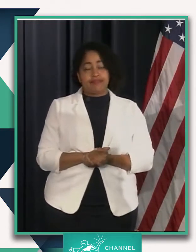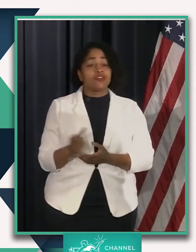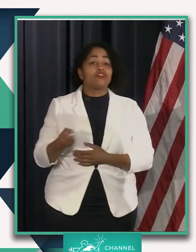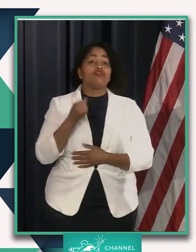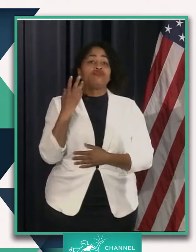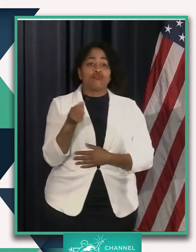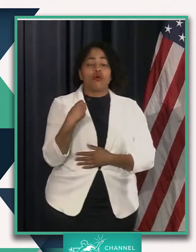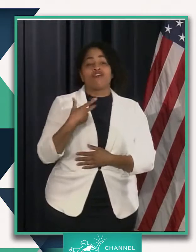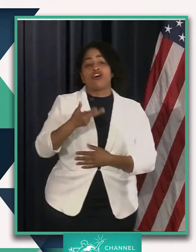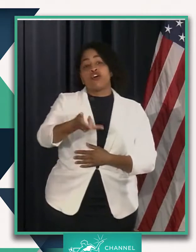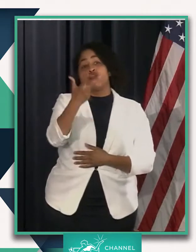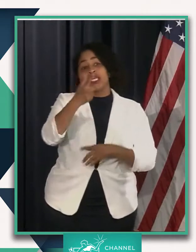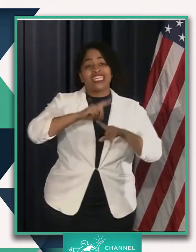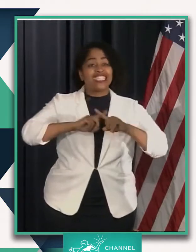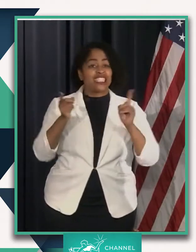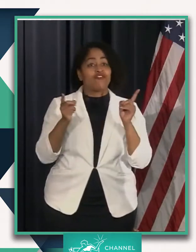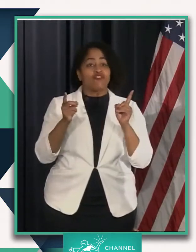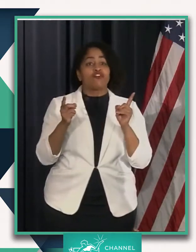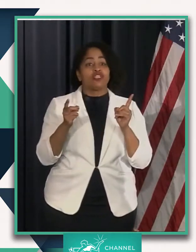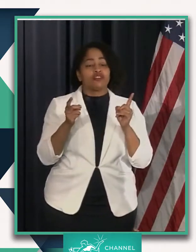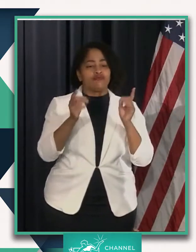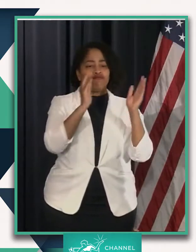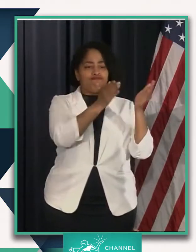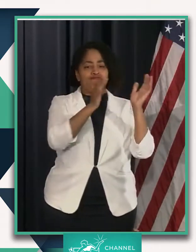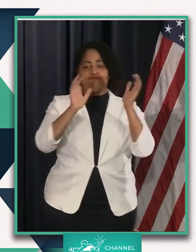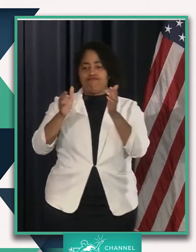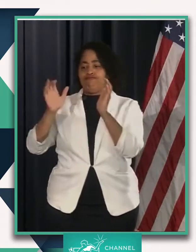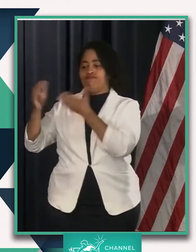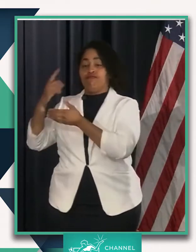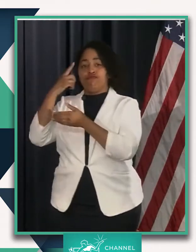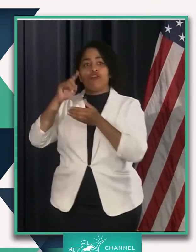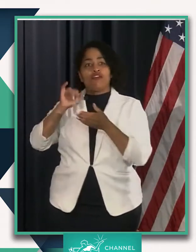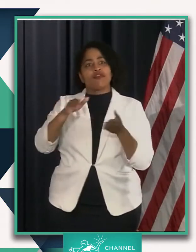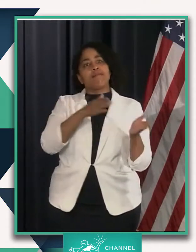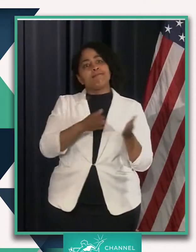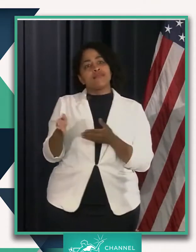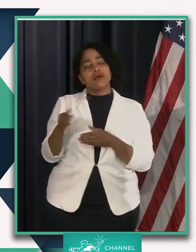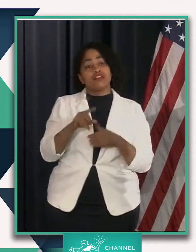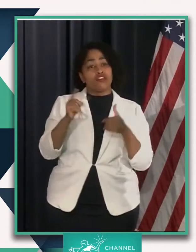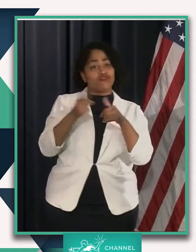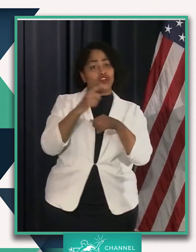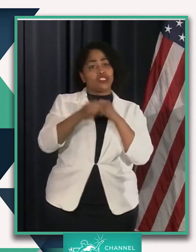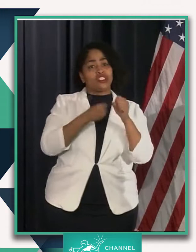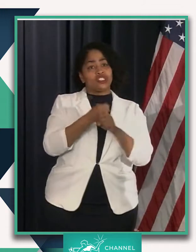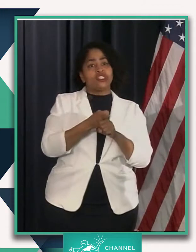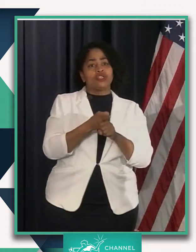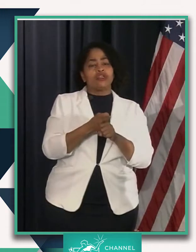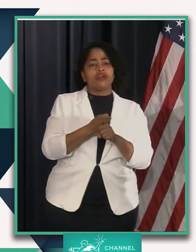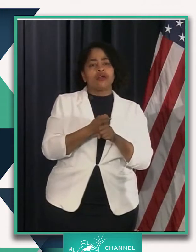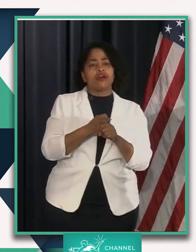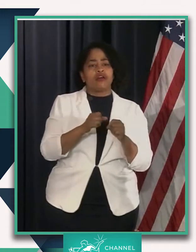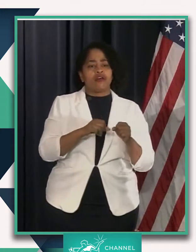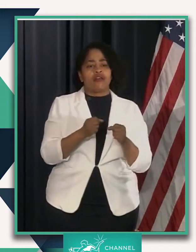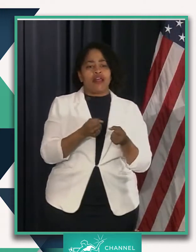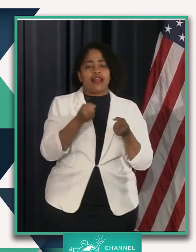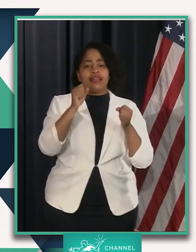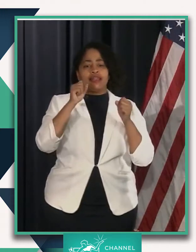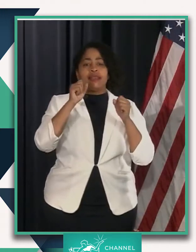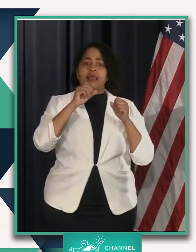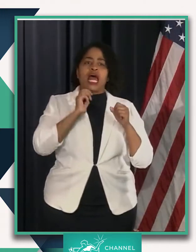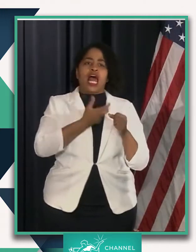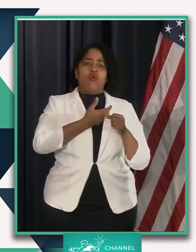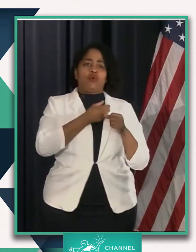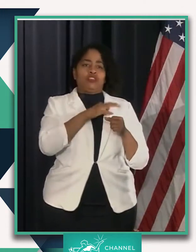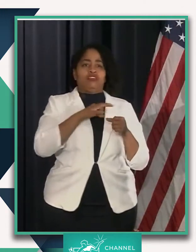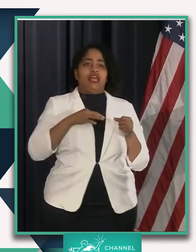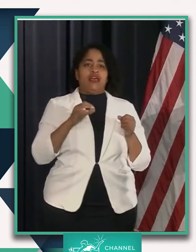So there's 3 different phases for the plan. The first year is really focused on the capacity building that we're doing within CREO.